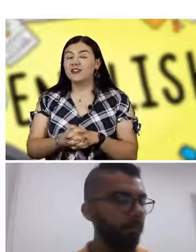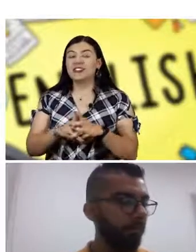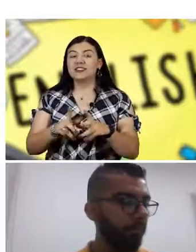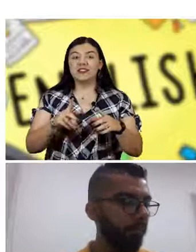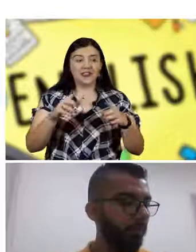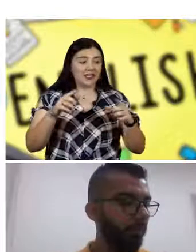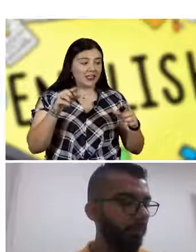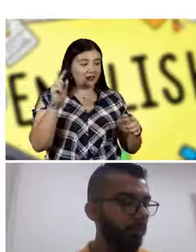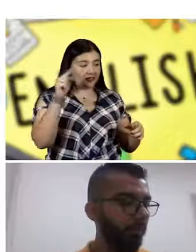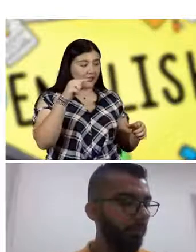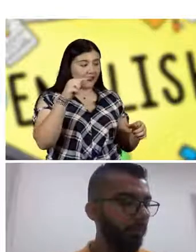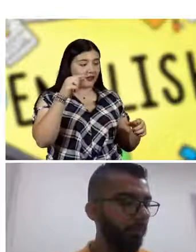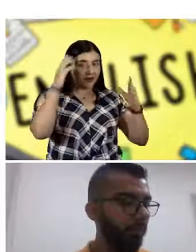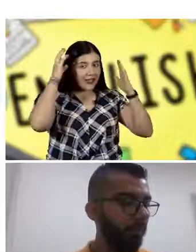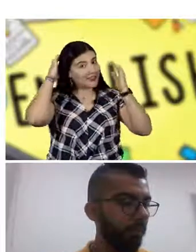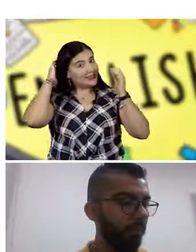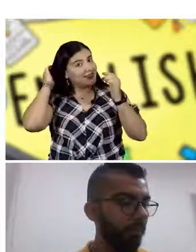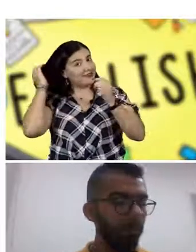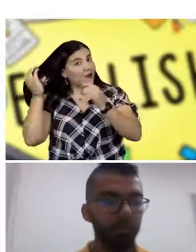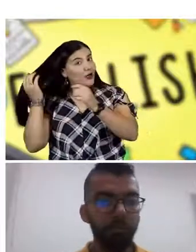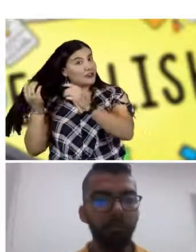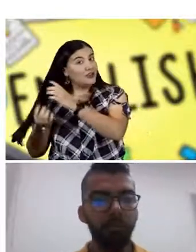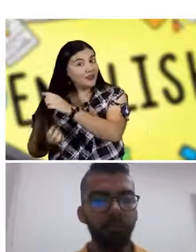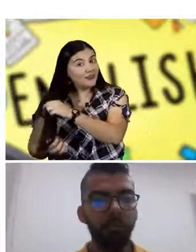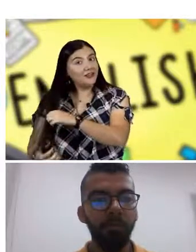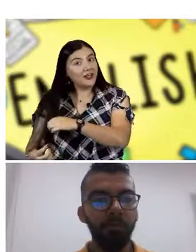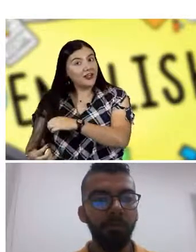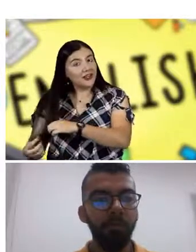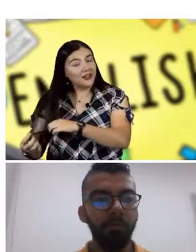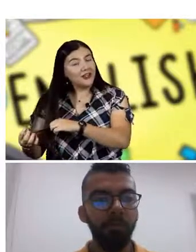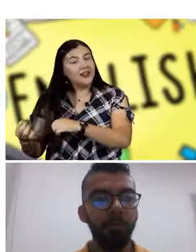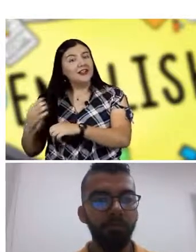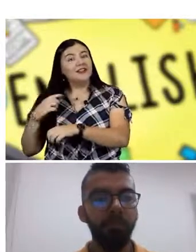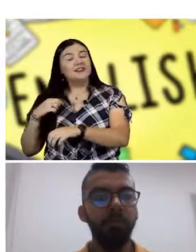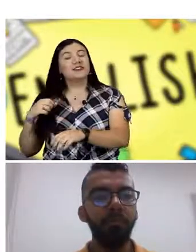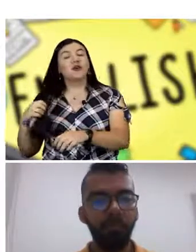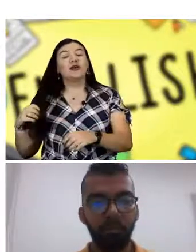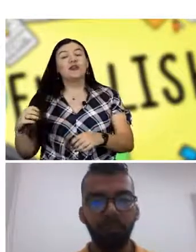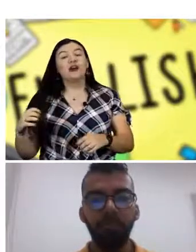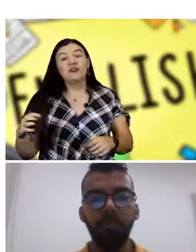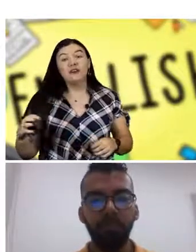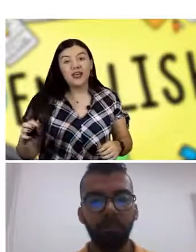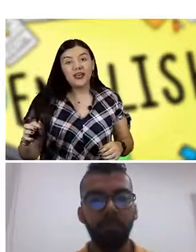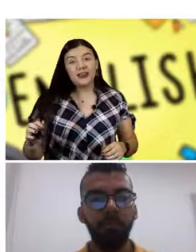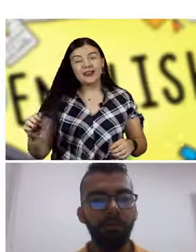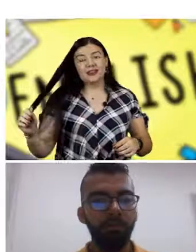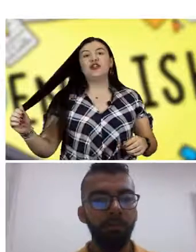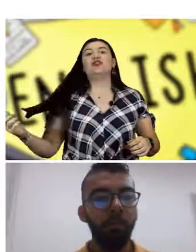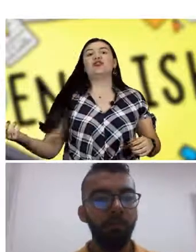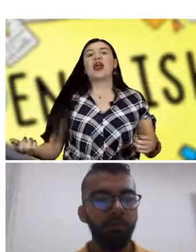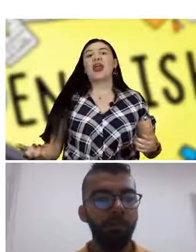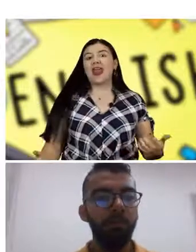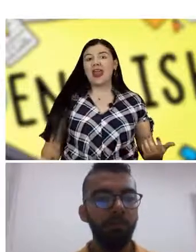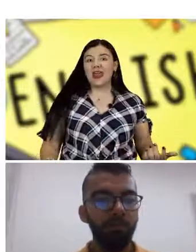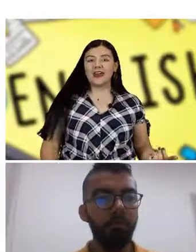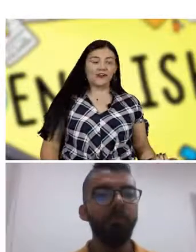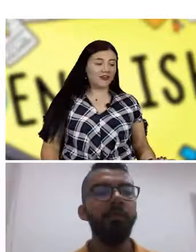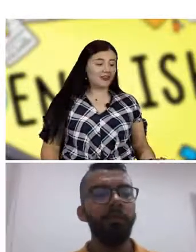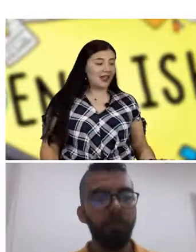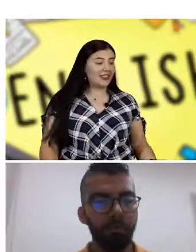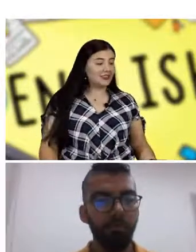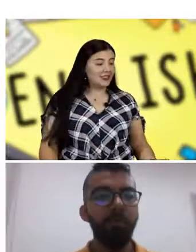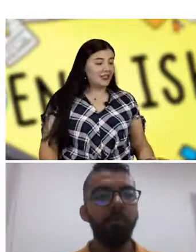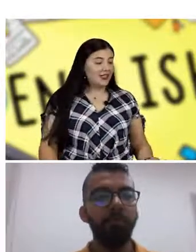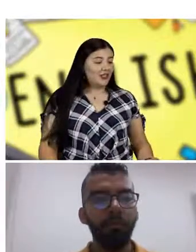guys. So this is not the head. Look at the arrow. It's what you have in your hair. So what do you have in your head? Your